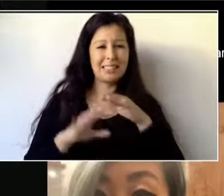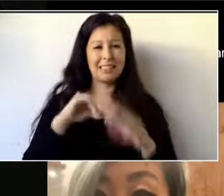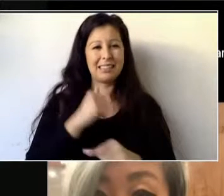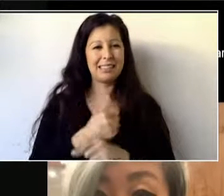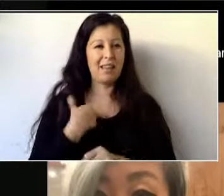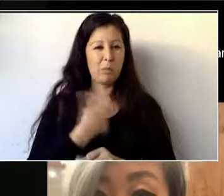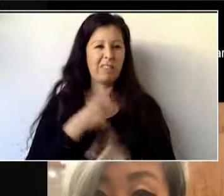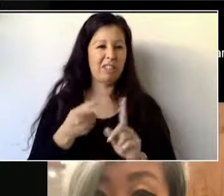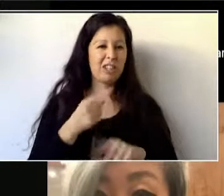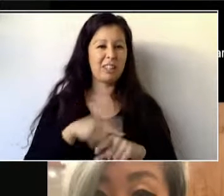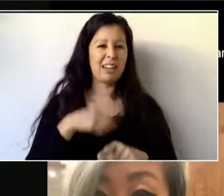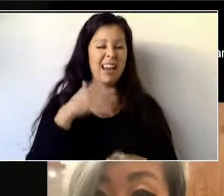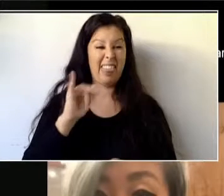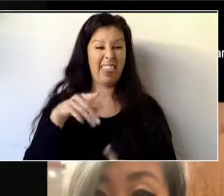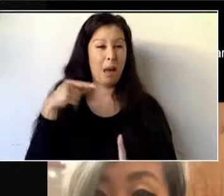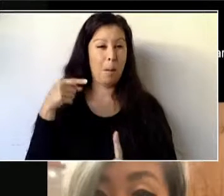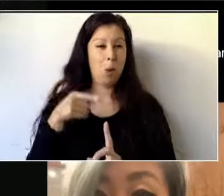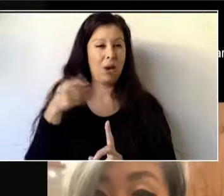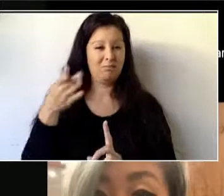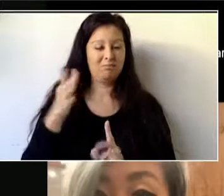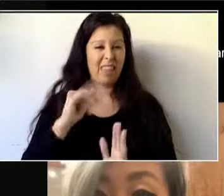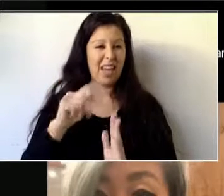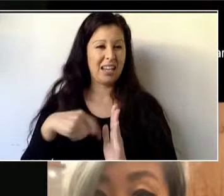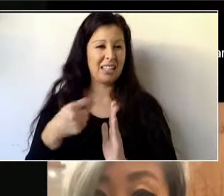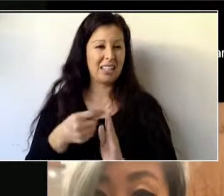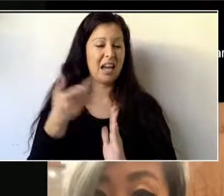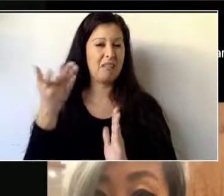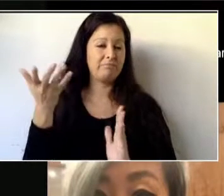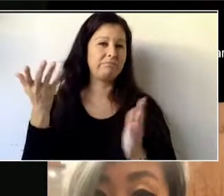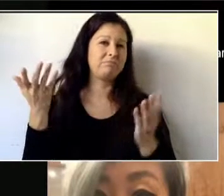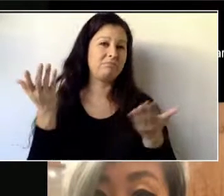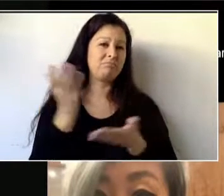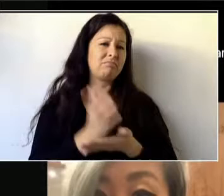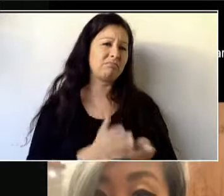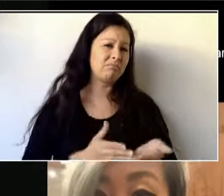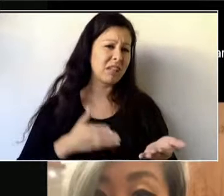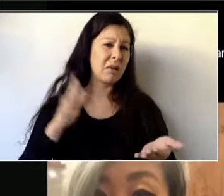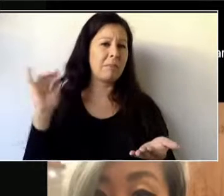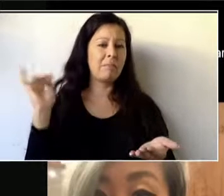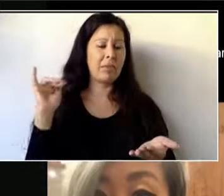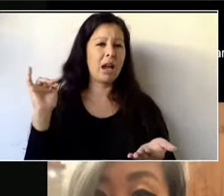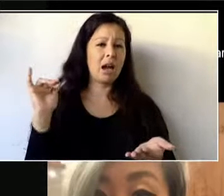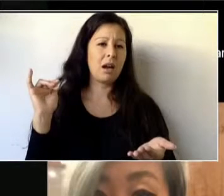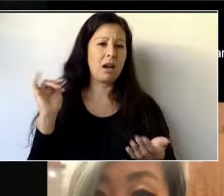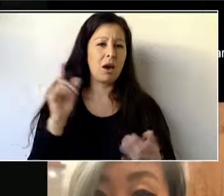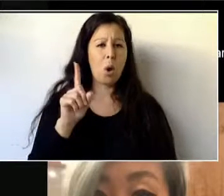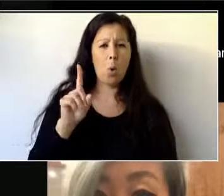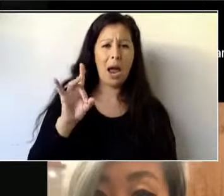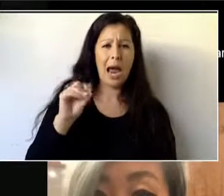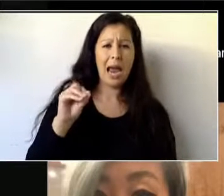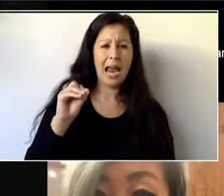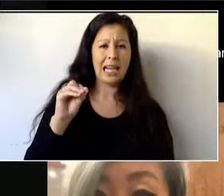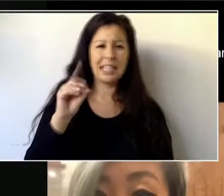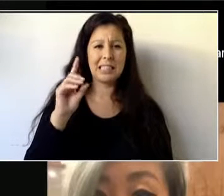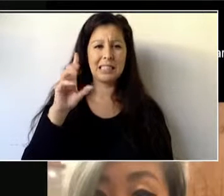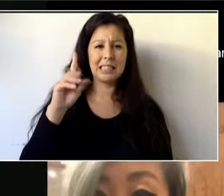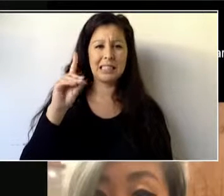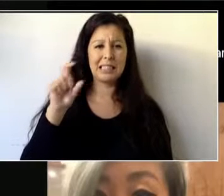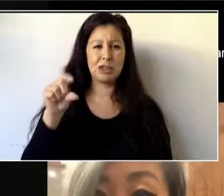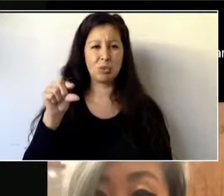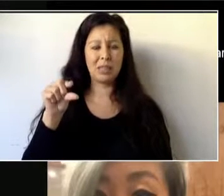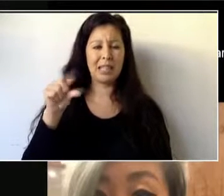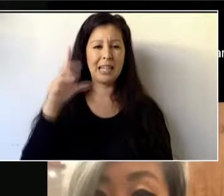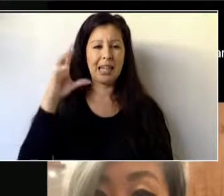had. And I feel like at that point, there had been some like 180 cameras. We're thinking about maybe getting 2